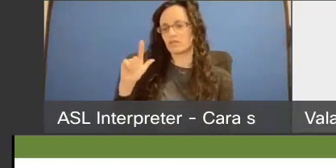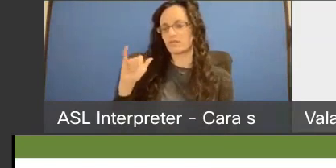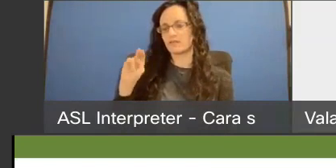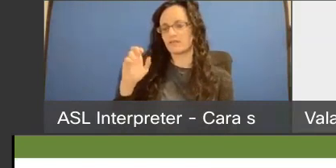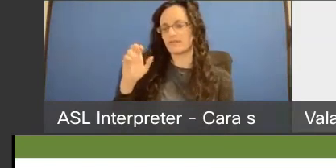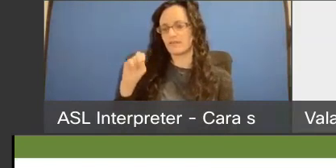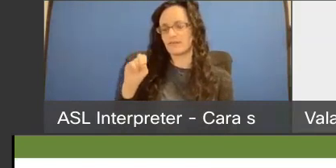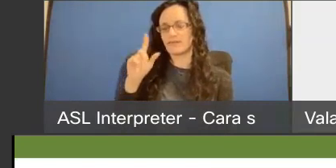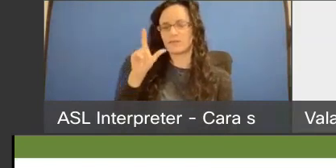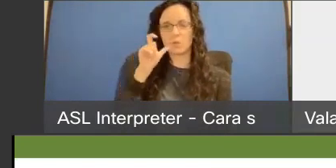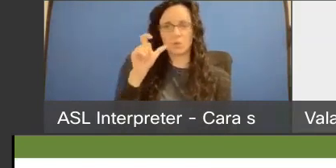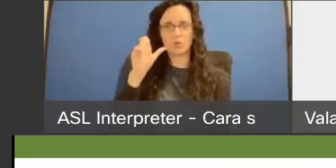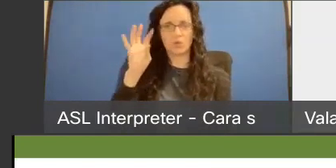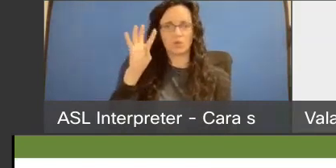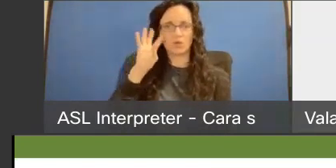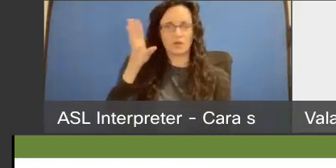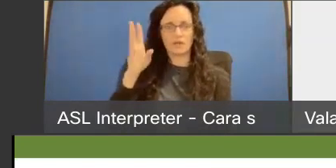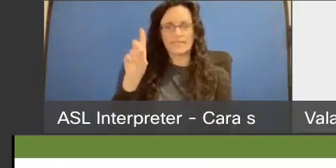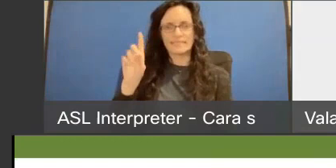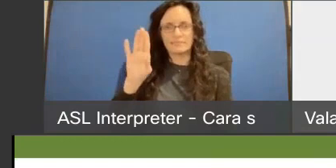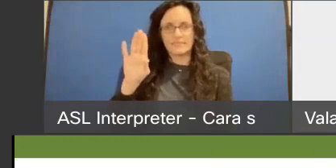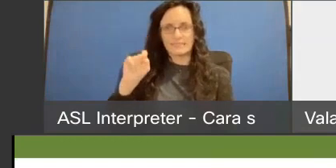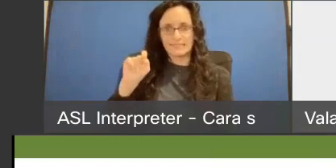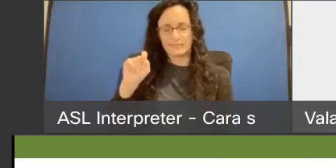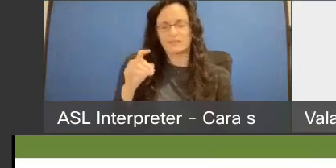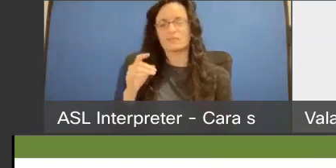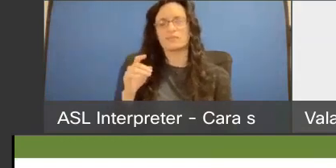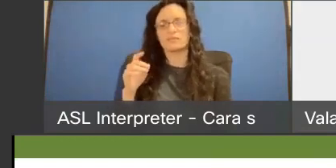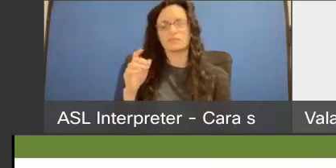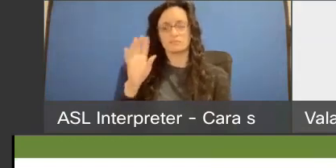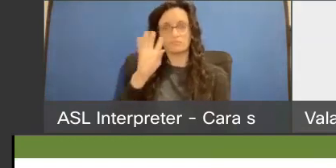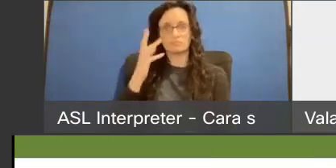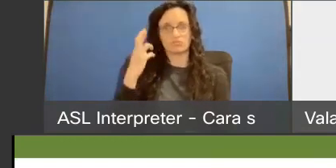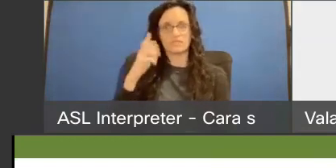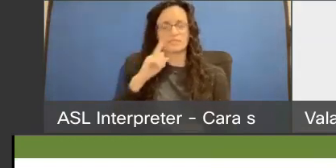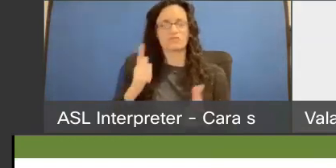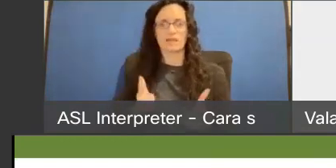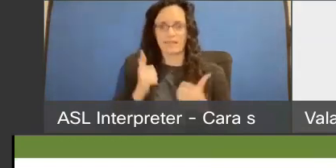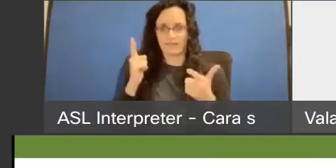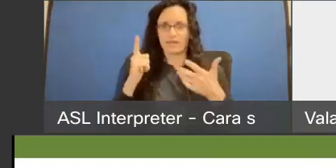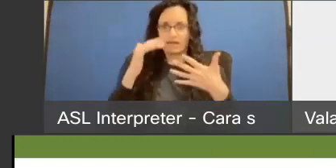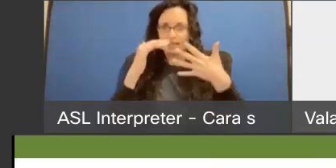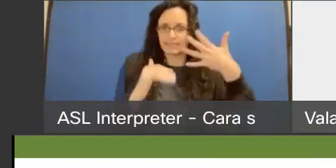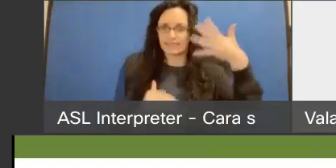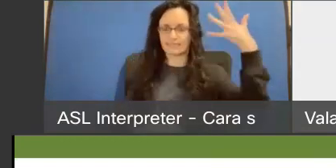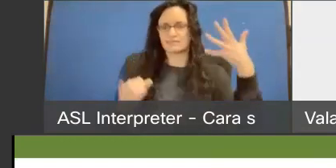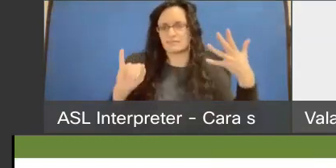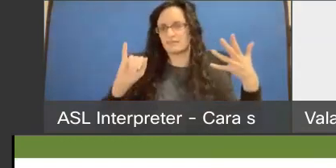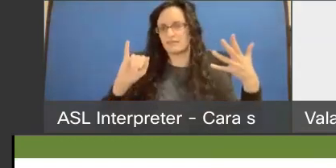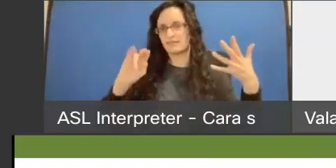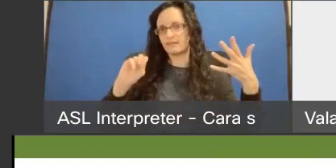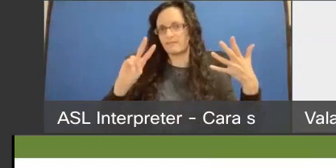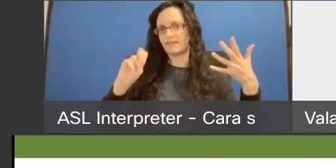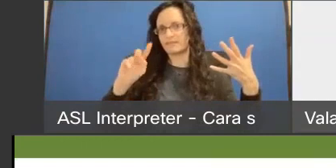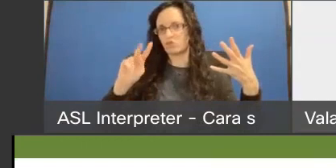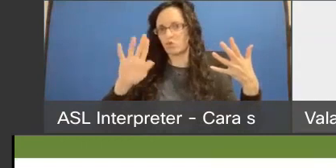dialectical behavioral therapy, DBT, created a reasons for living inventory, 72 items that she would often go through with people and ask them to